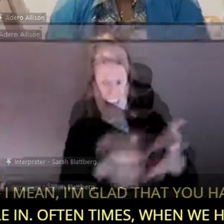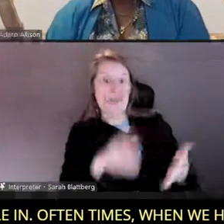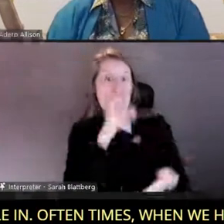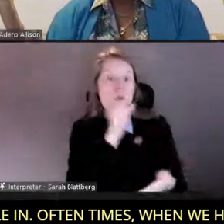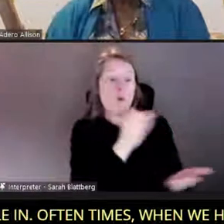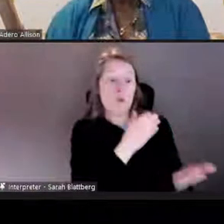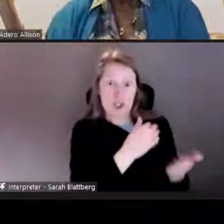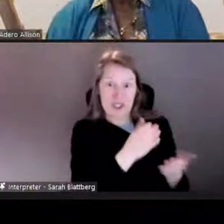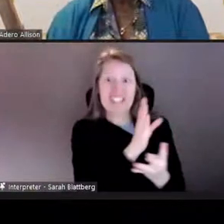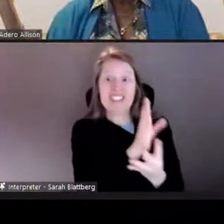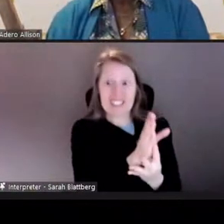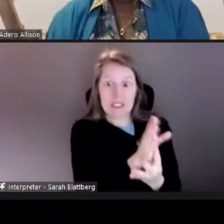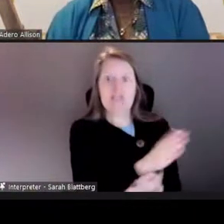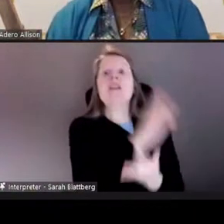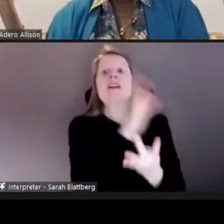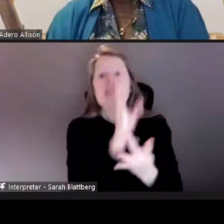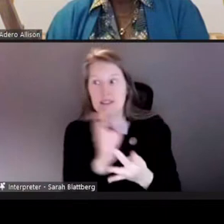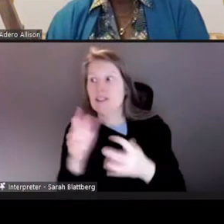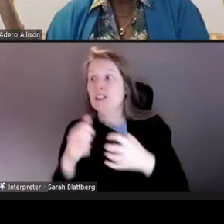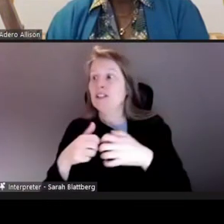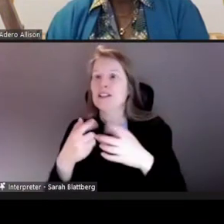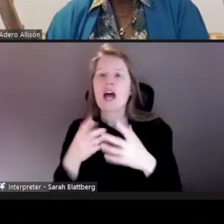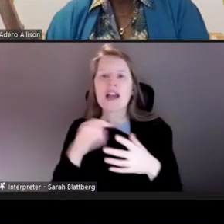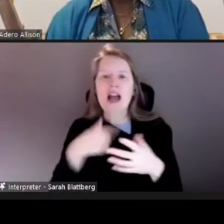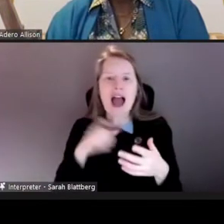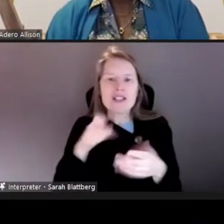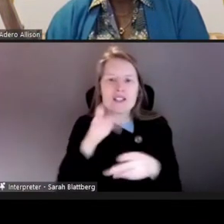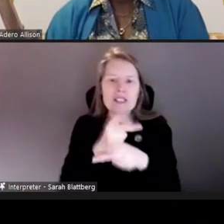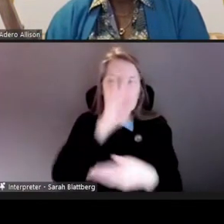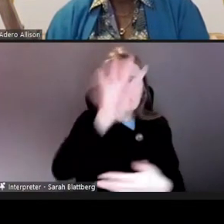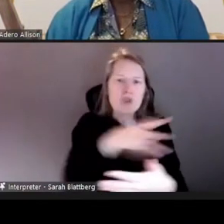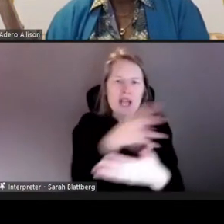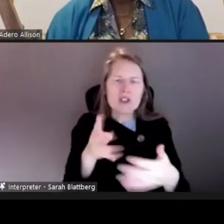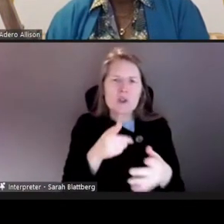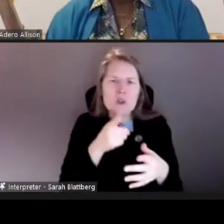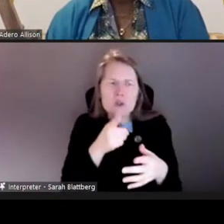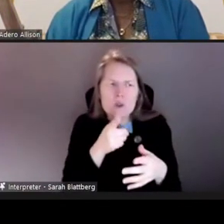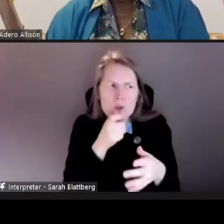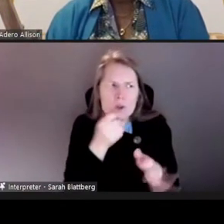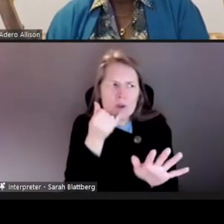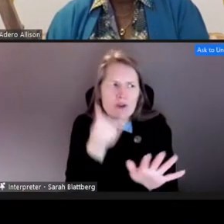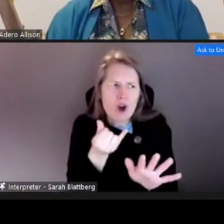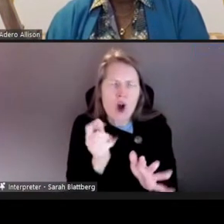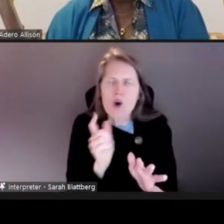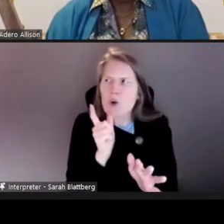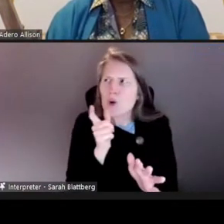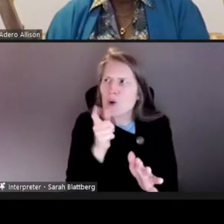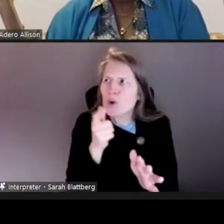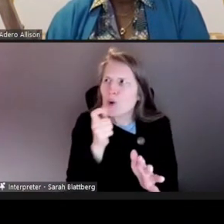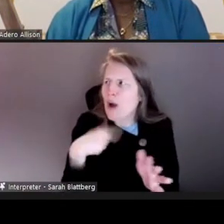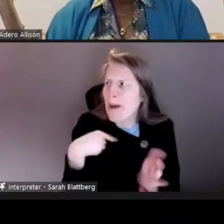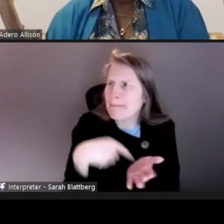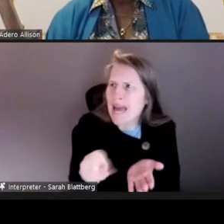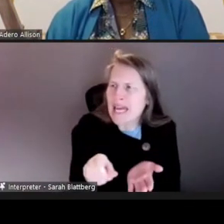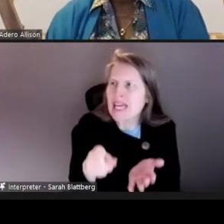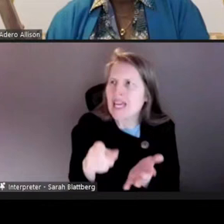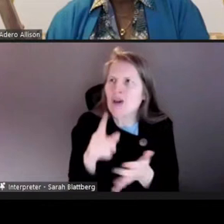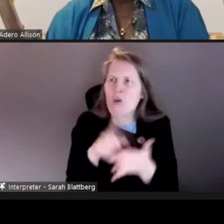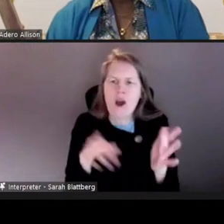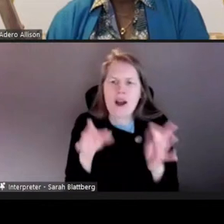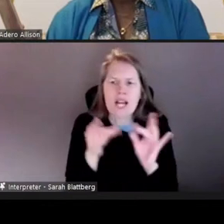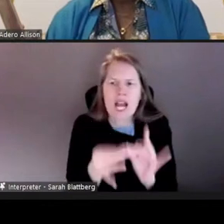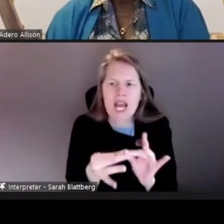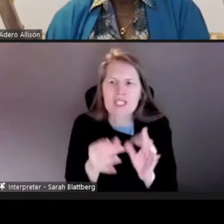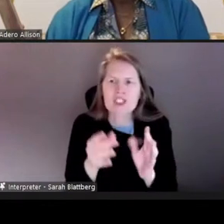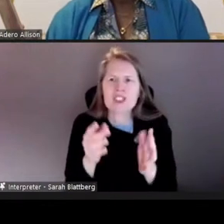have to kind of keep you have to keep a spreadsheet almost of where am I still paying? What's still open? What are my connections? Where do they